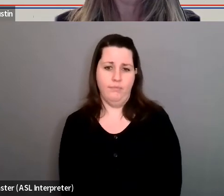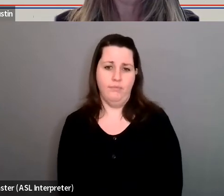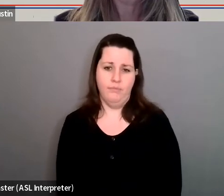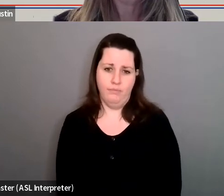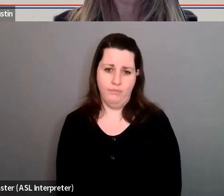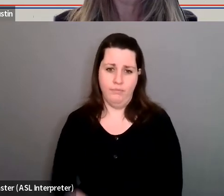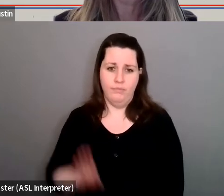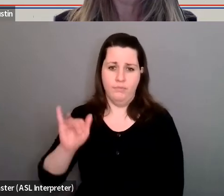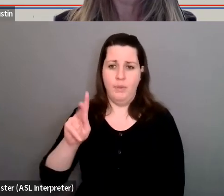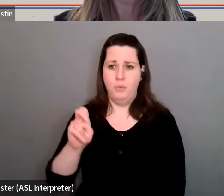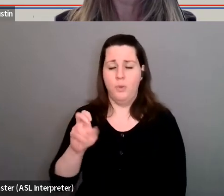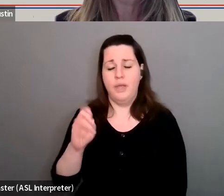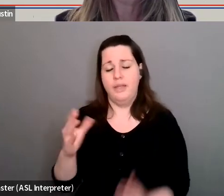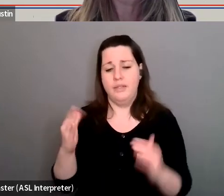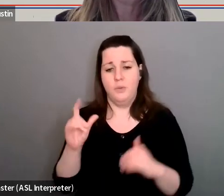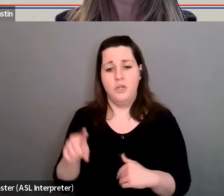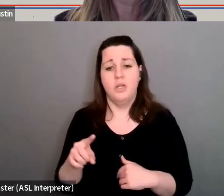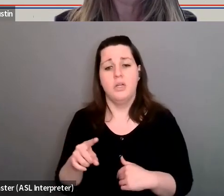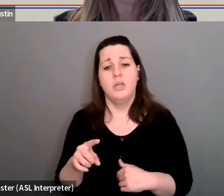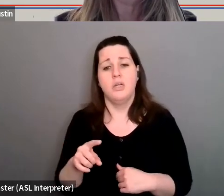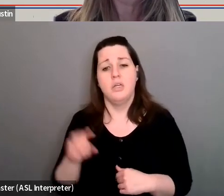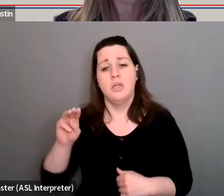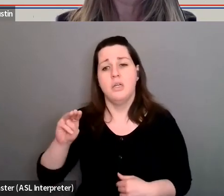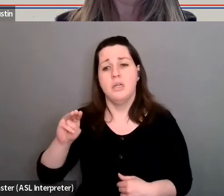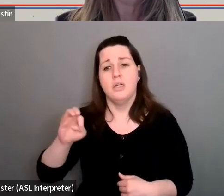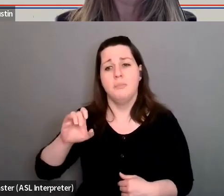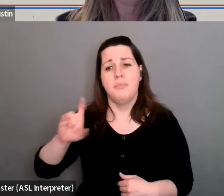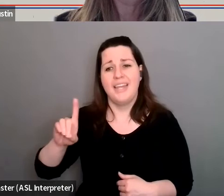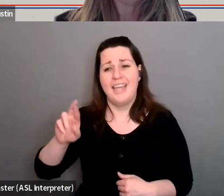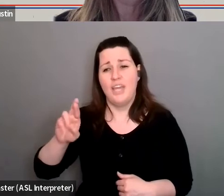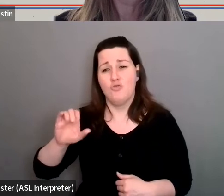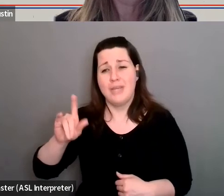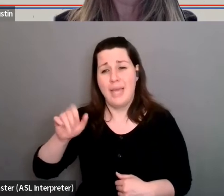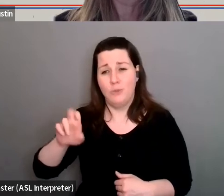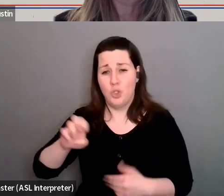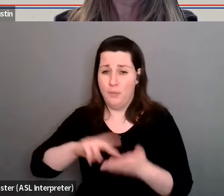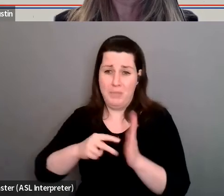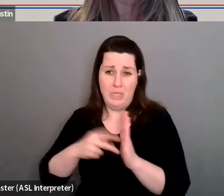And then next question, what does Medicaid recapture actually mean?